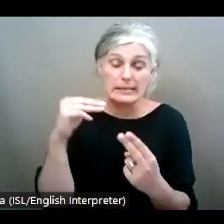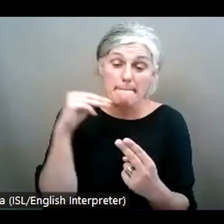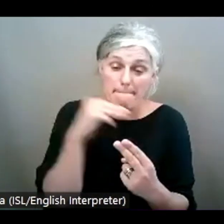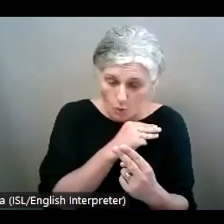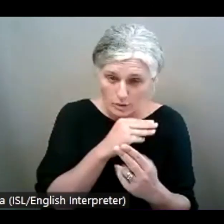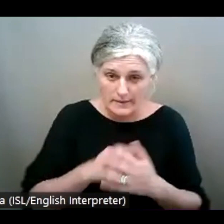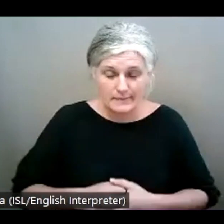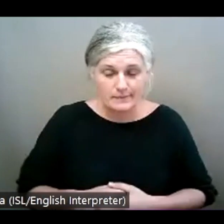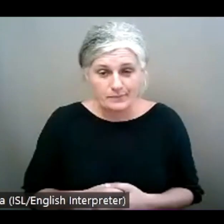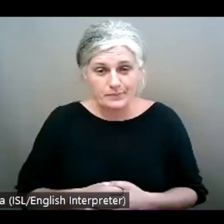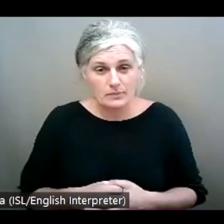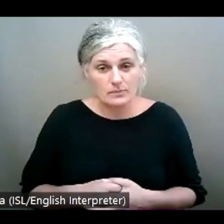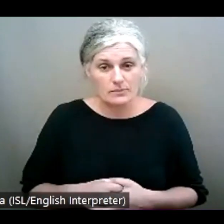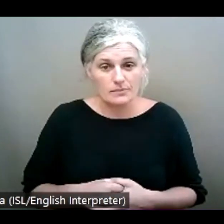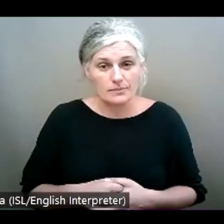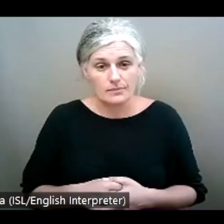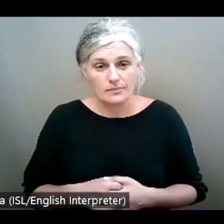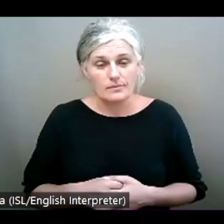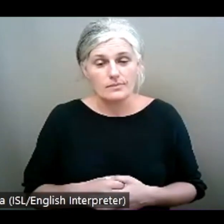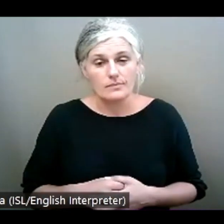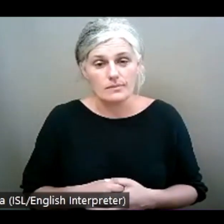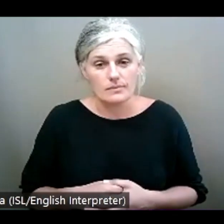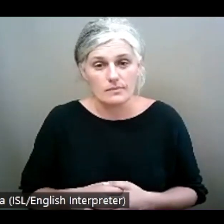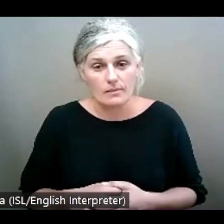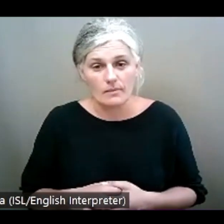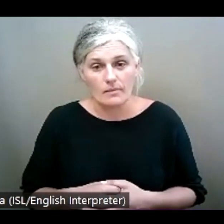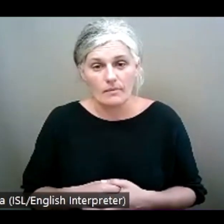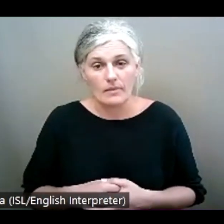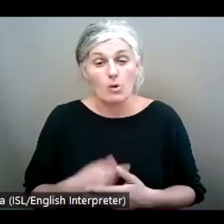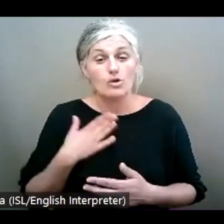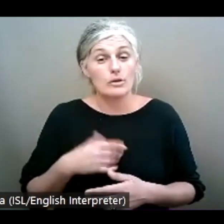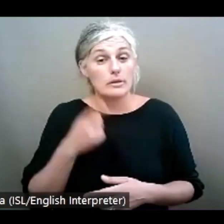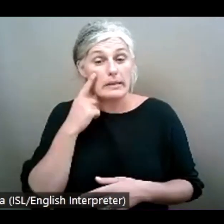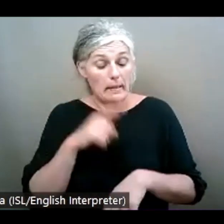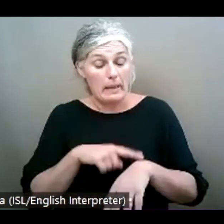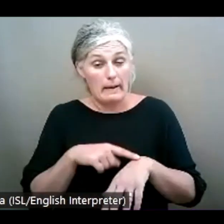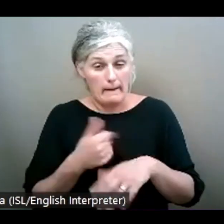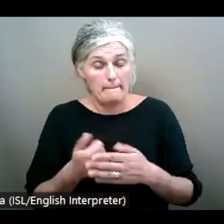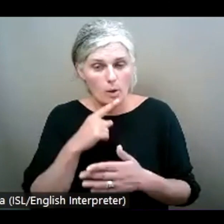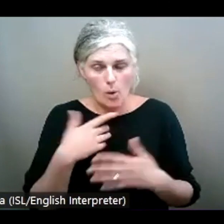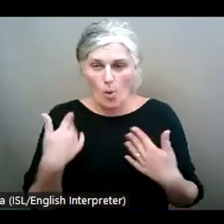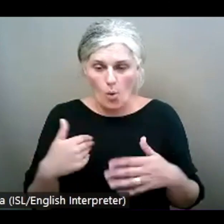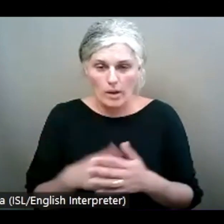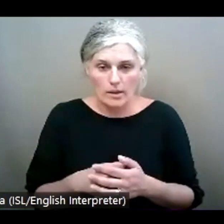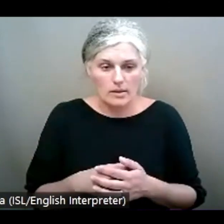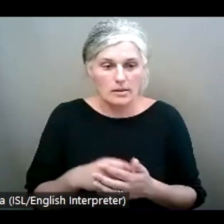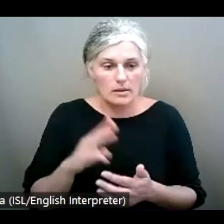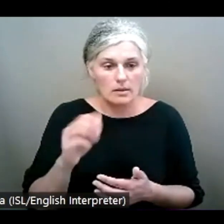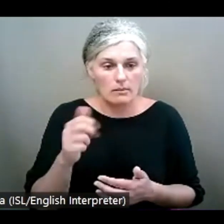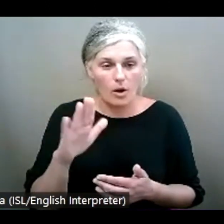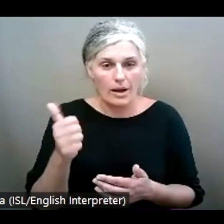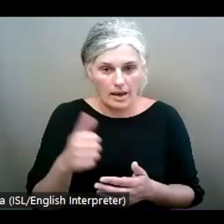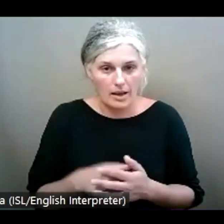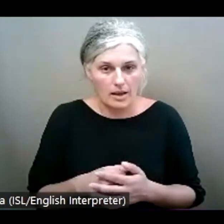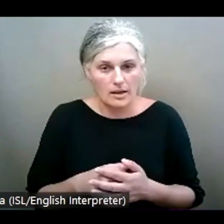Sorry, jump in there. We're just keeping an eye on the time here. So, and Paula, yourself, what do you think is